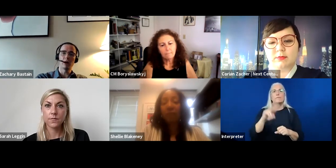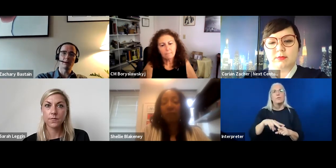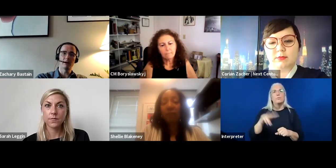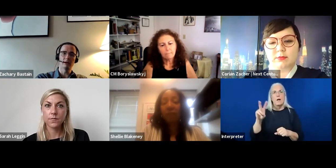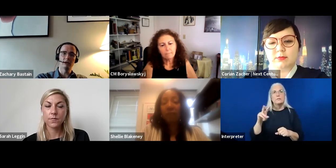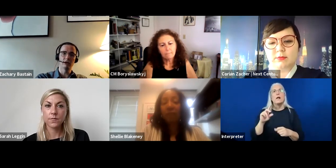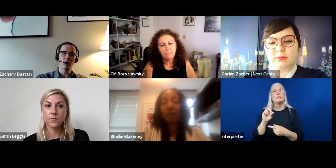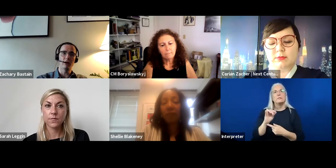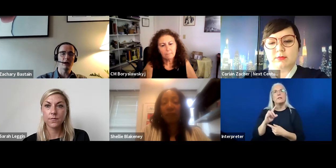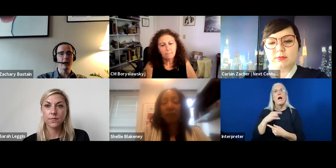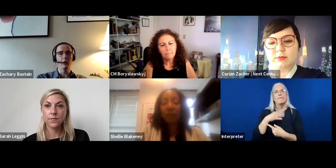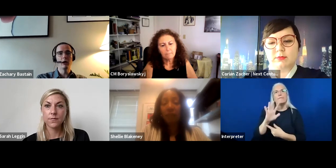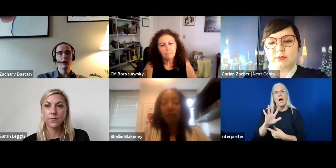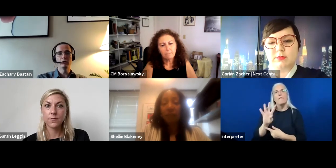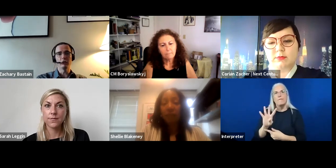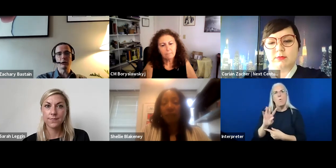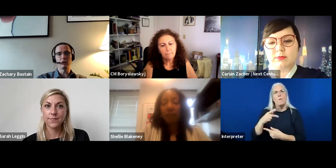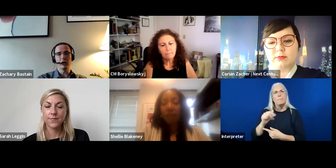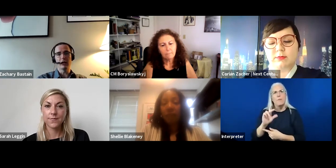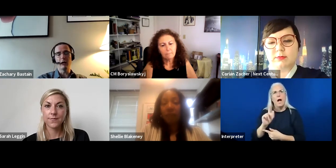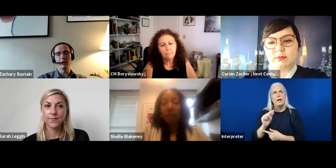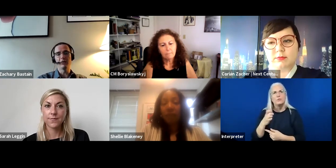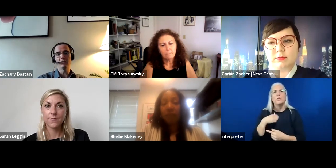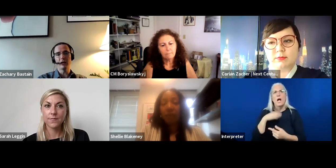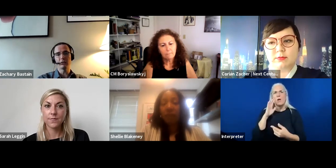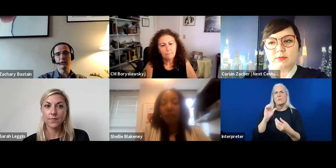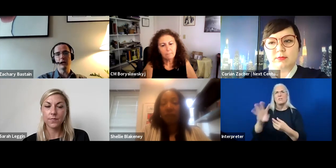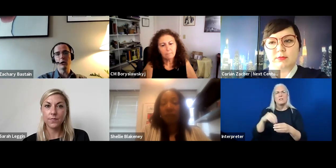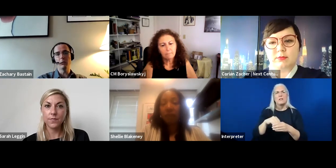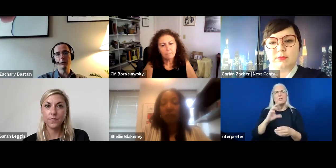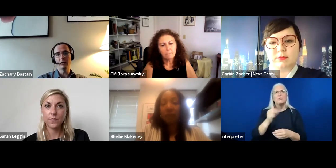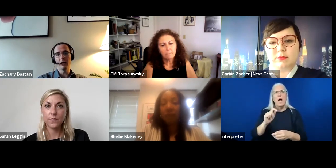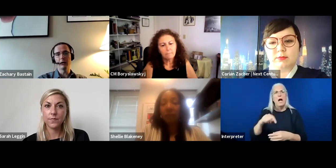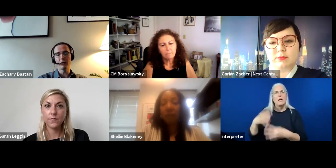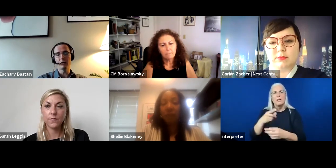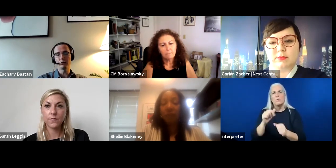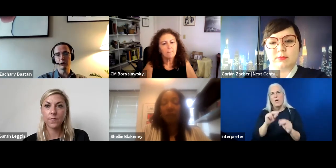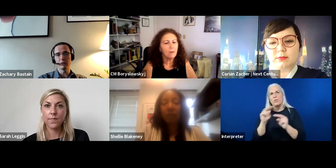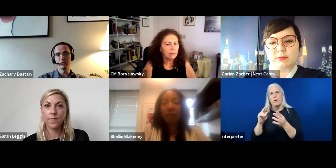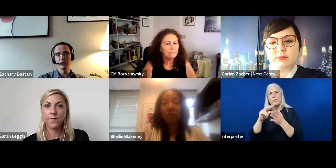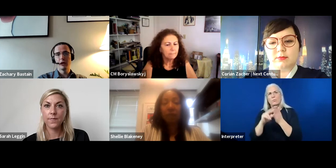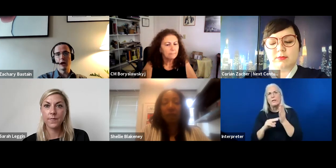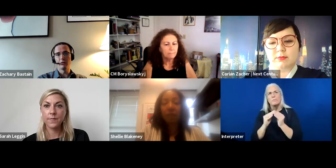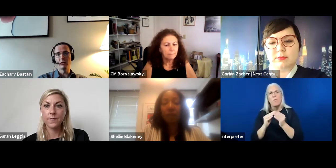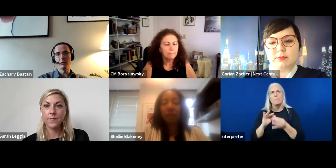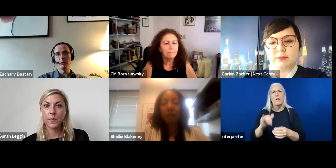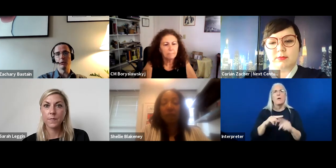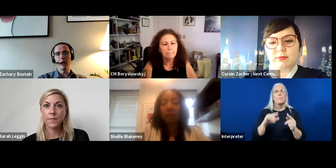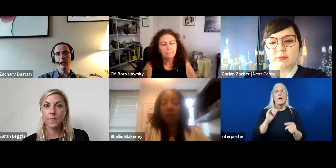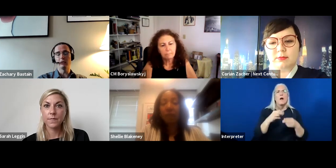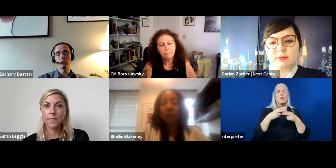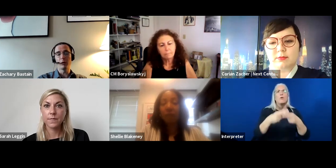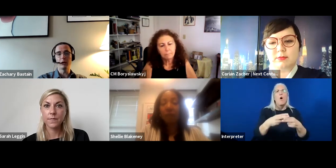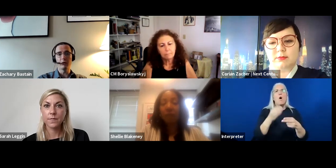going to drop into the chat right now so you can check it out. And this is actually a home internet Fios service